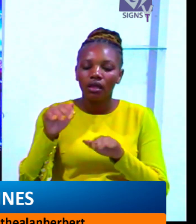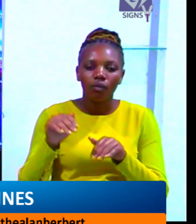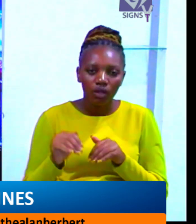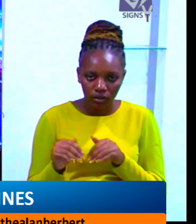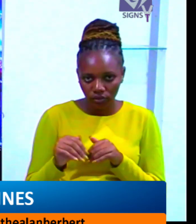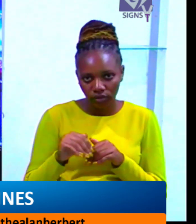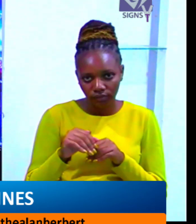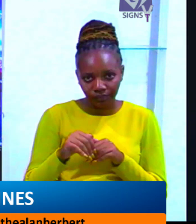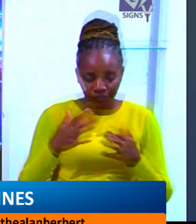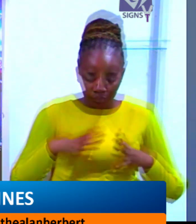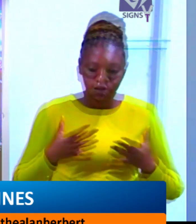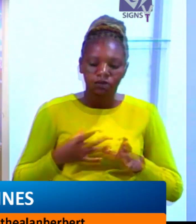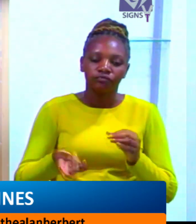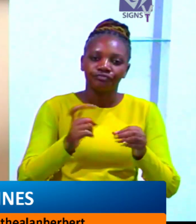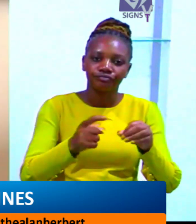occupied.